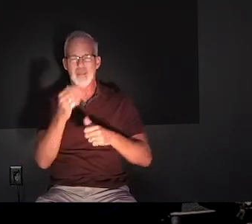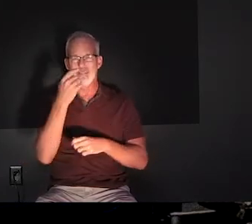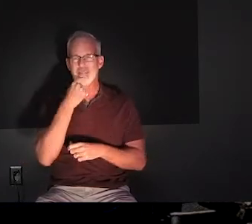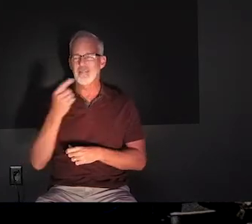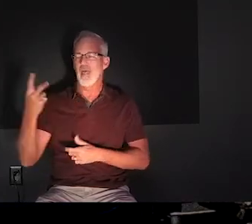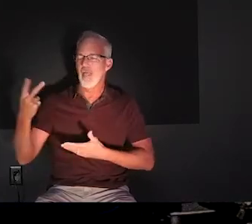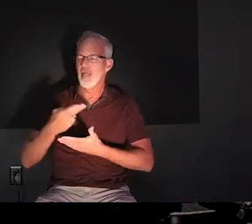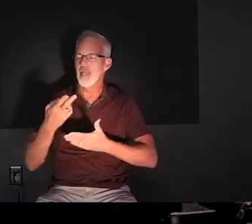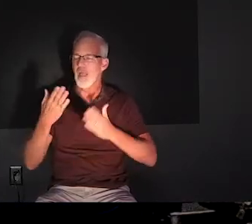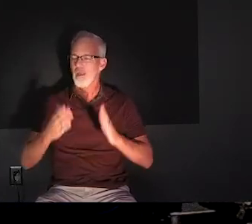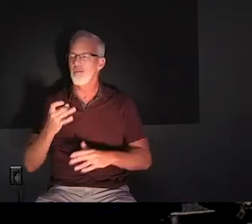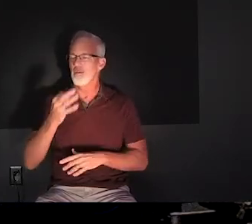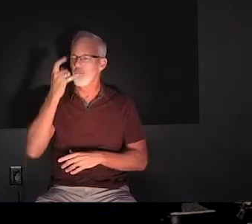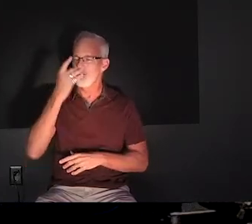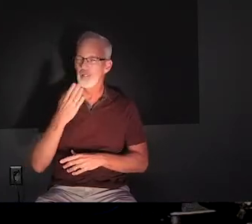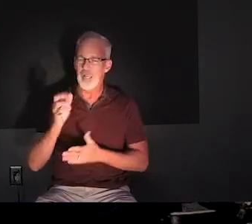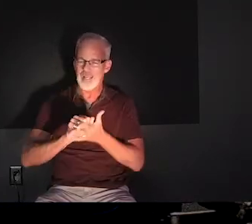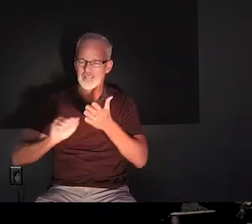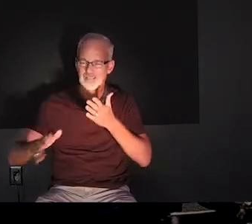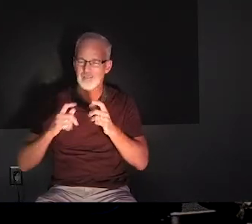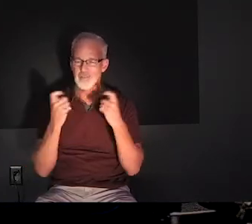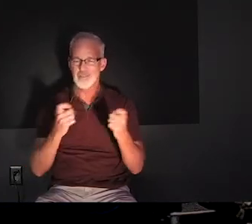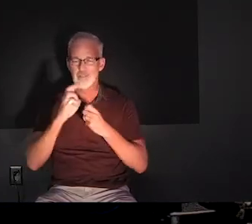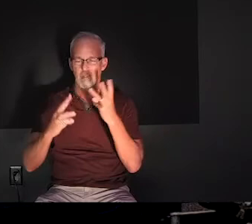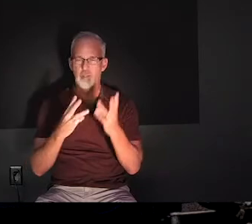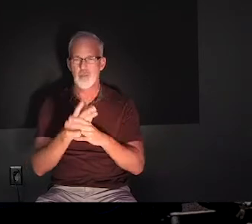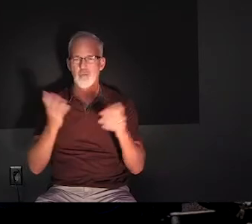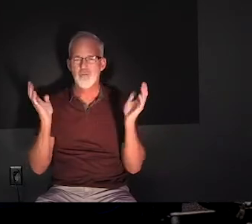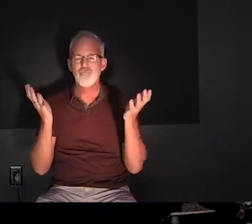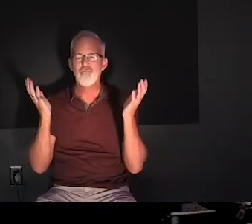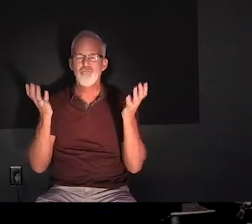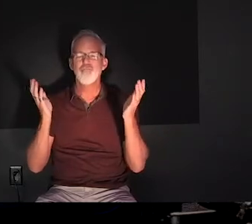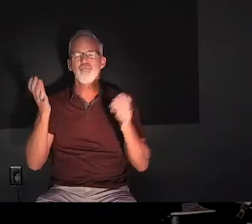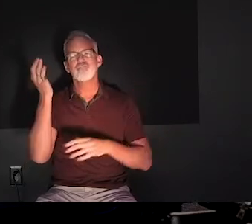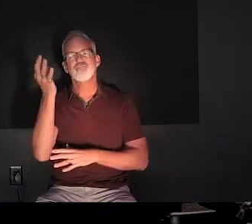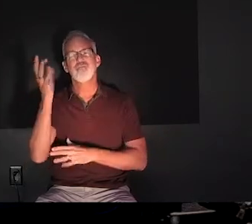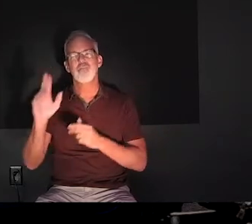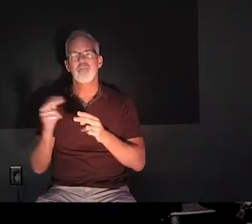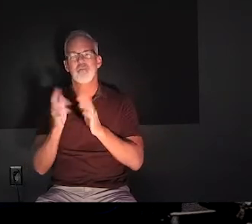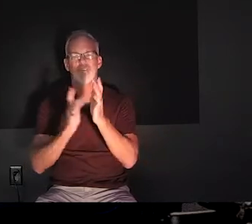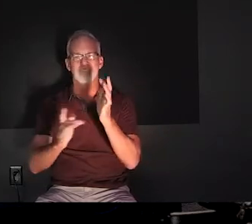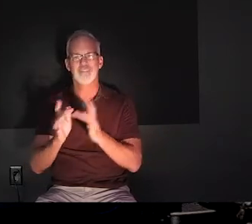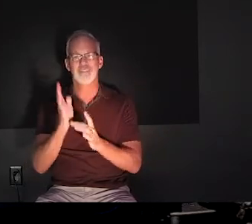God who takes away the sin of the world. He talked about Jesus is coming.